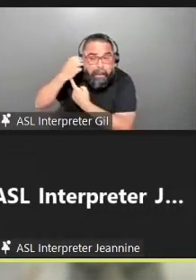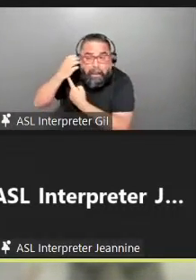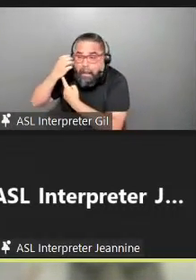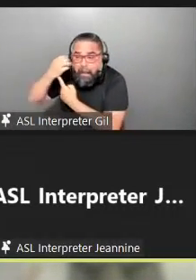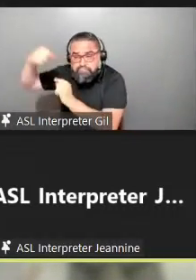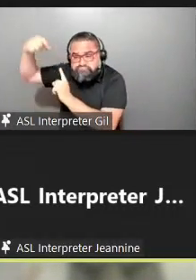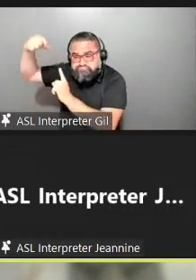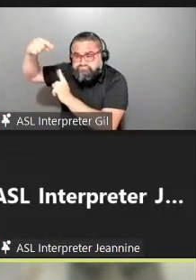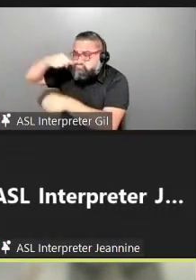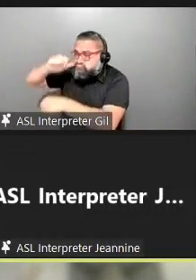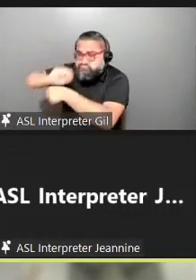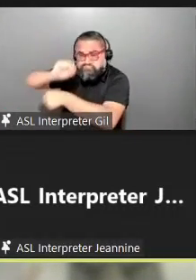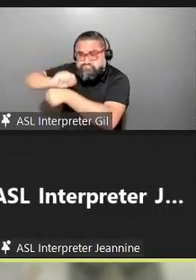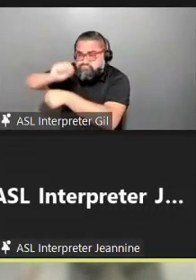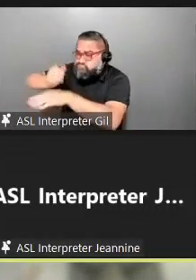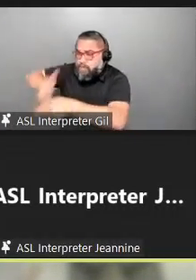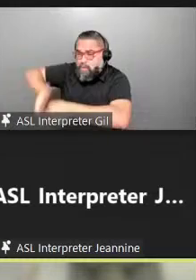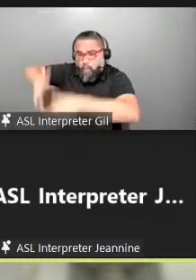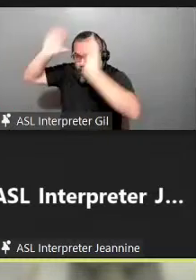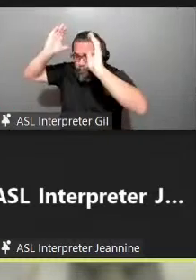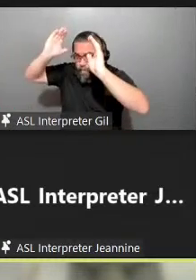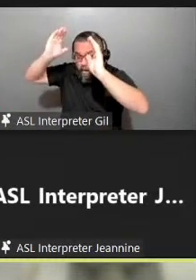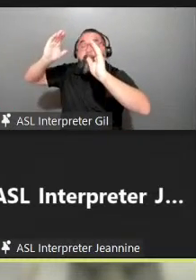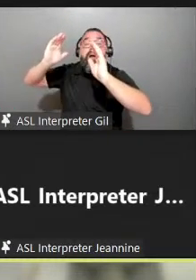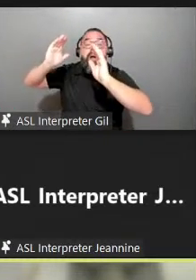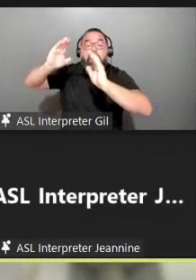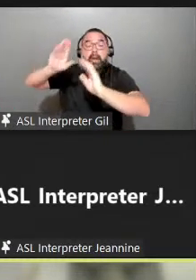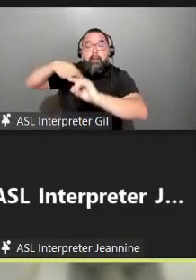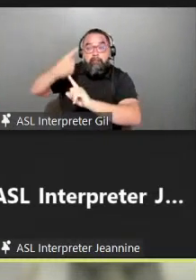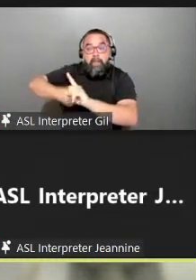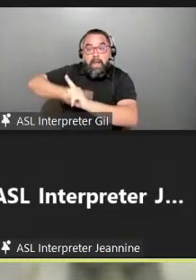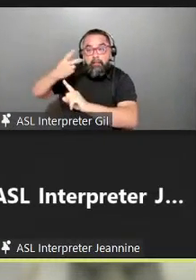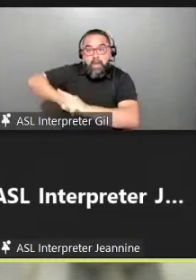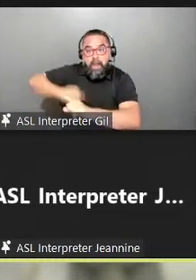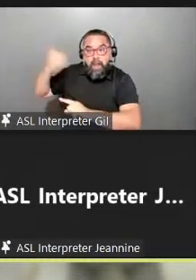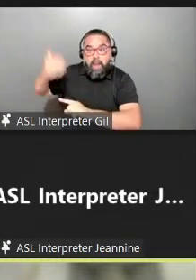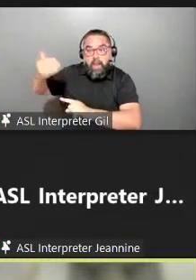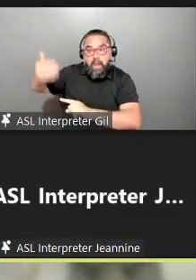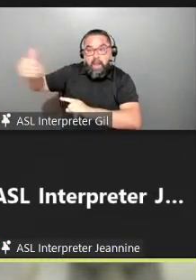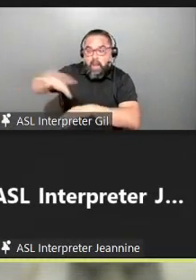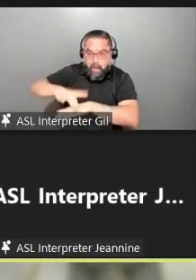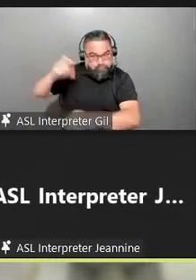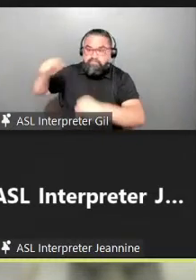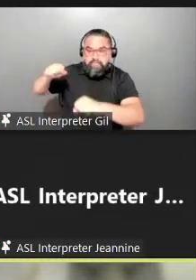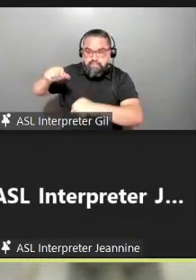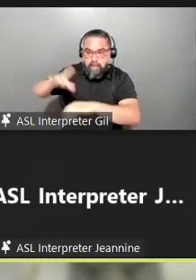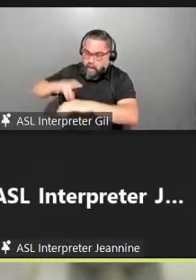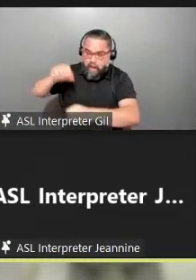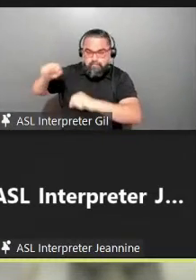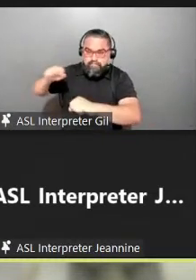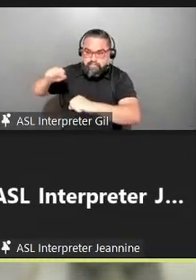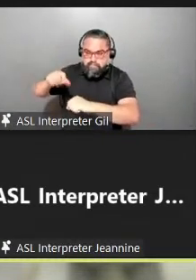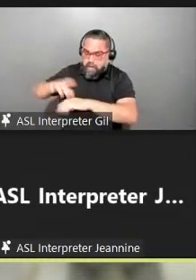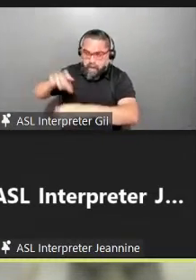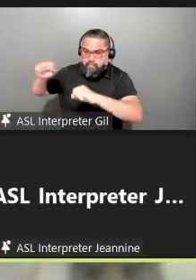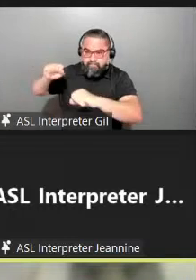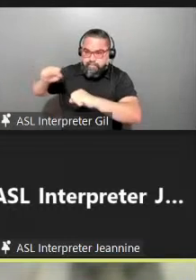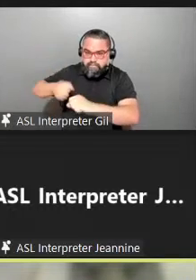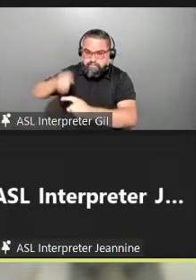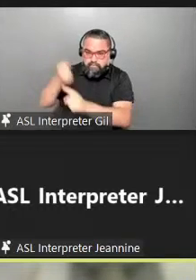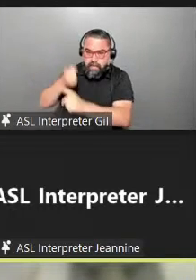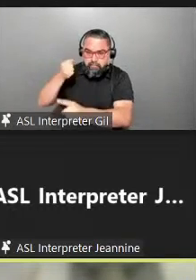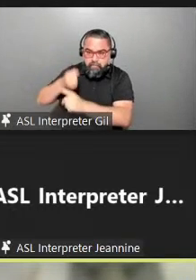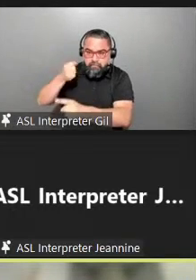there will be tens of thousands of aftershocks. Residents will struggle to recover from the earthquake. There will be no water